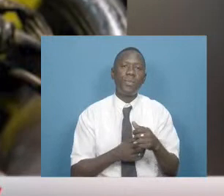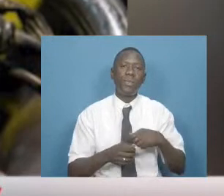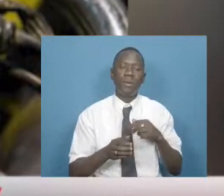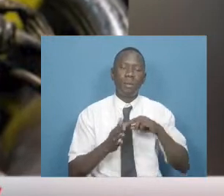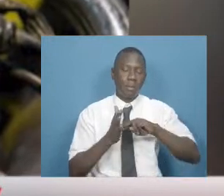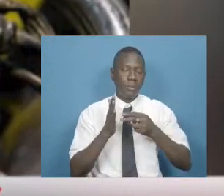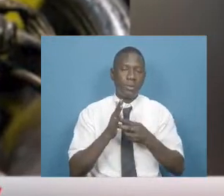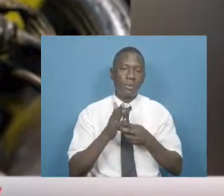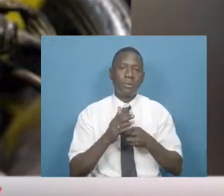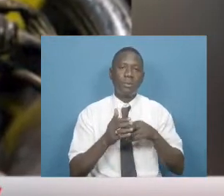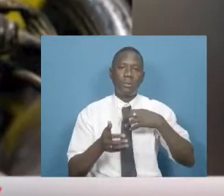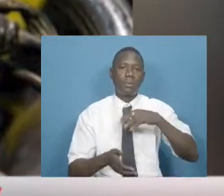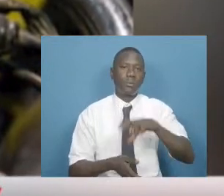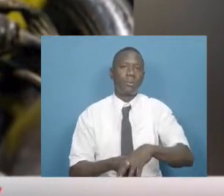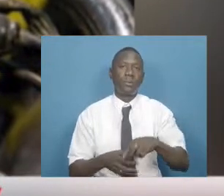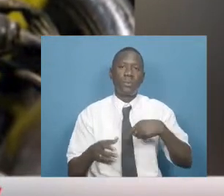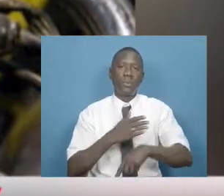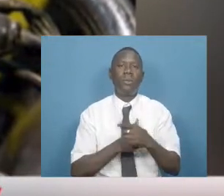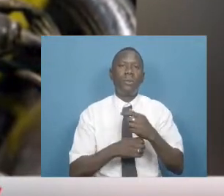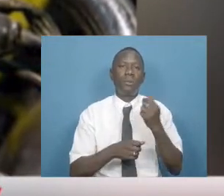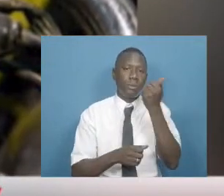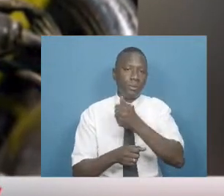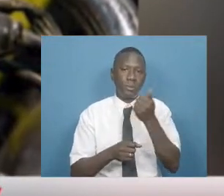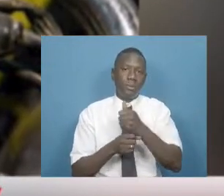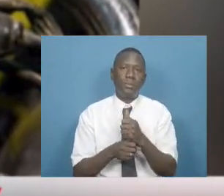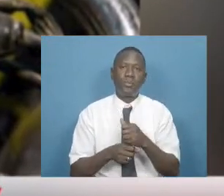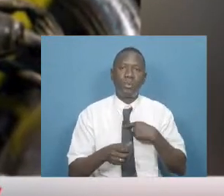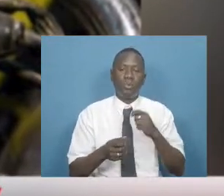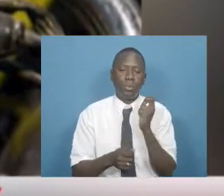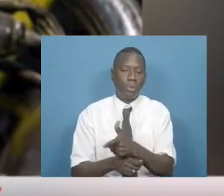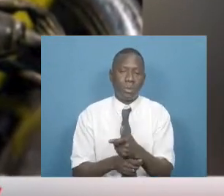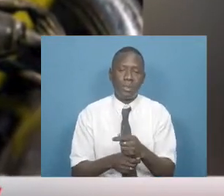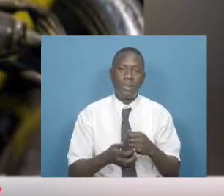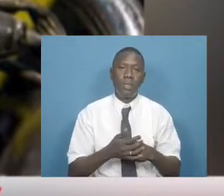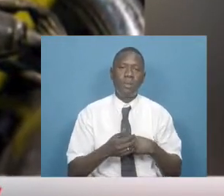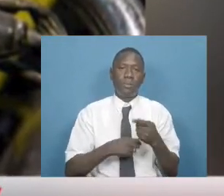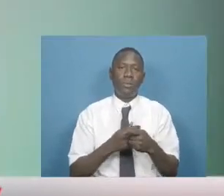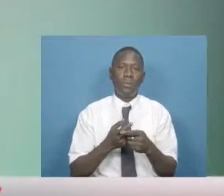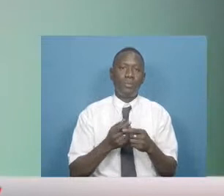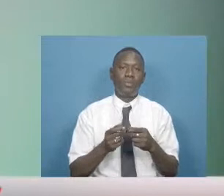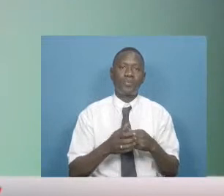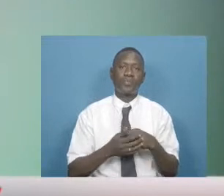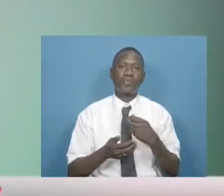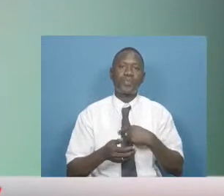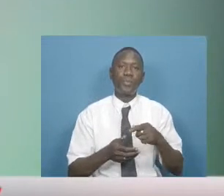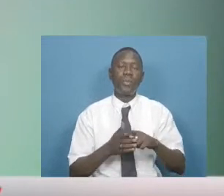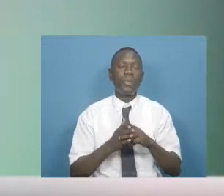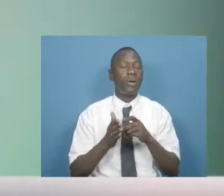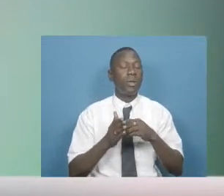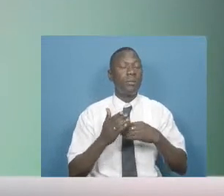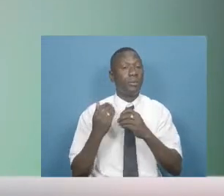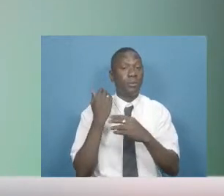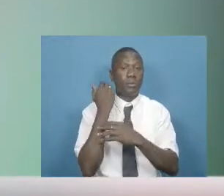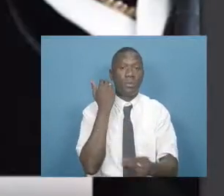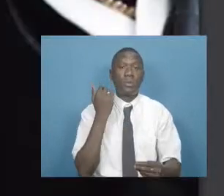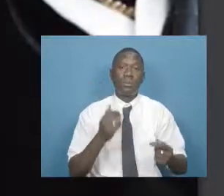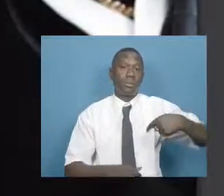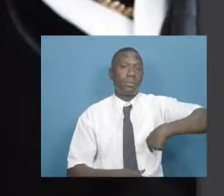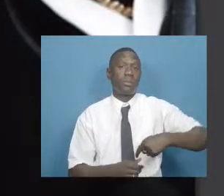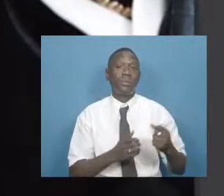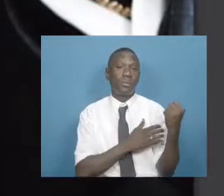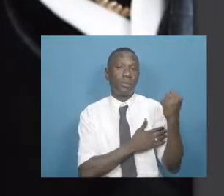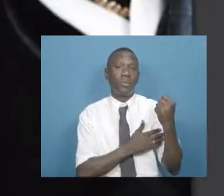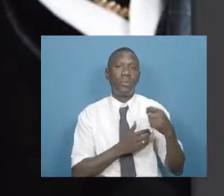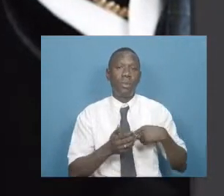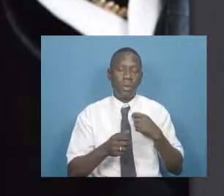citizens across the continent must pay bribes to access the most basic of public services, while the rich and powerful are colluding